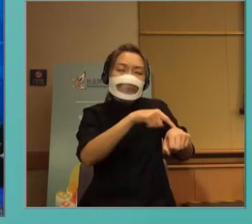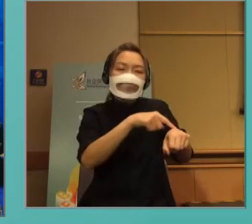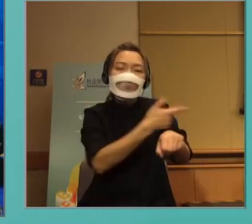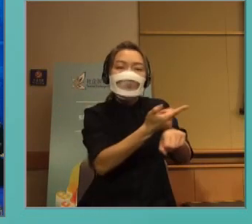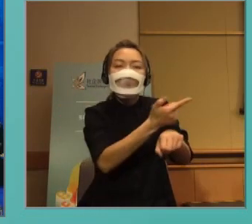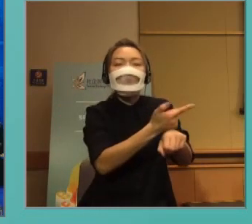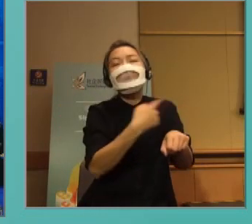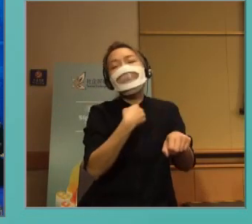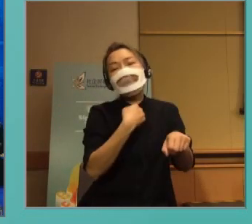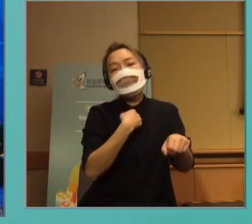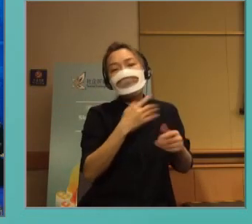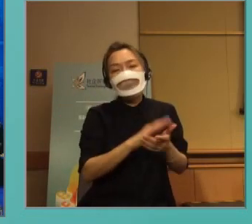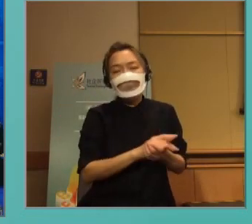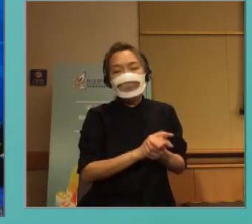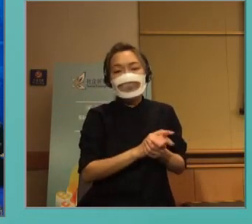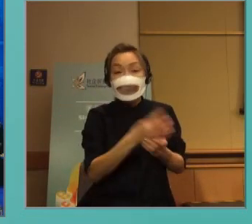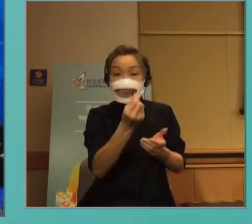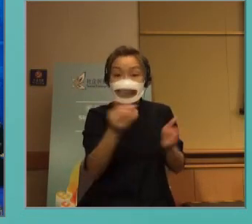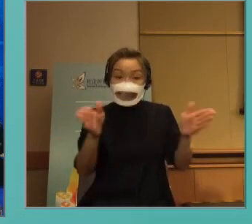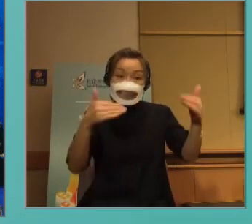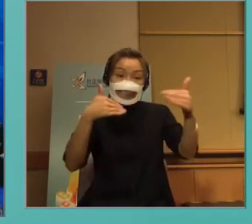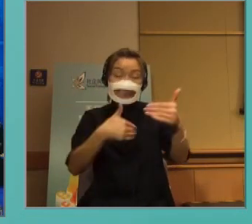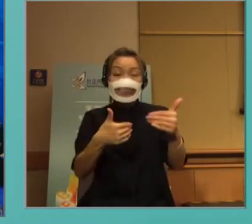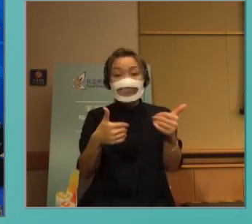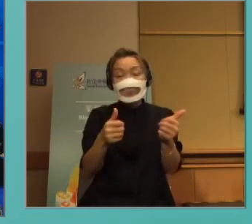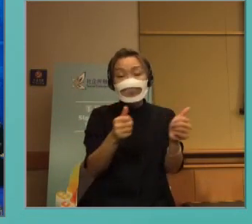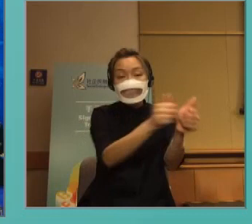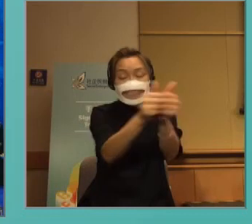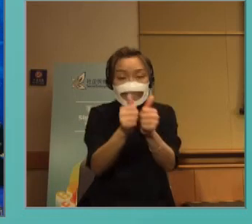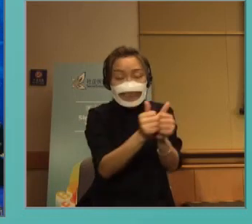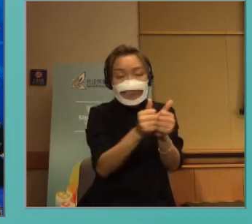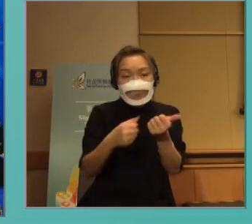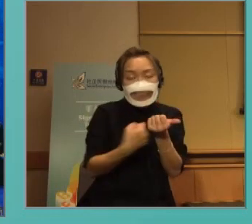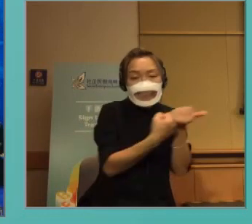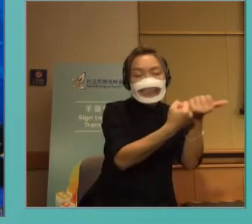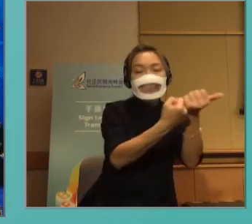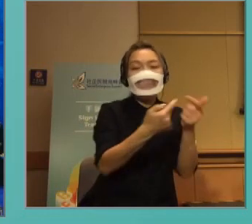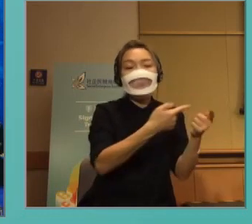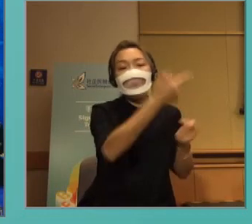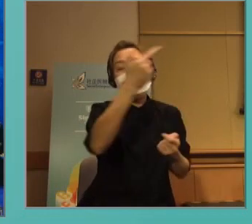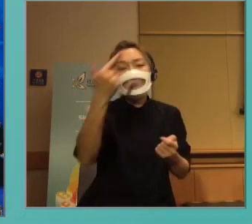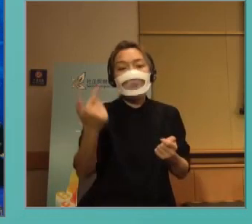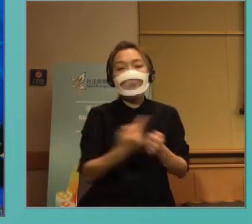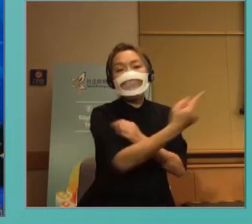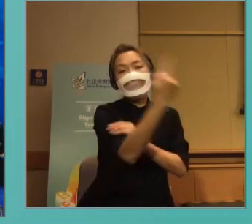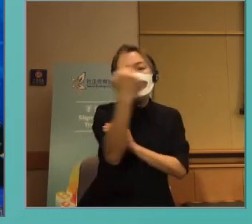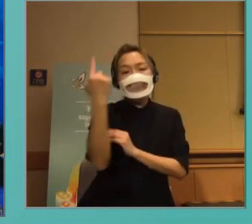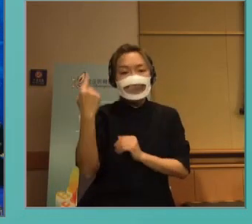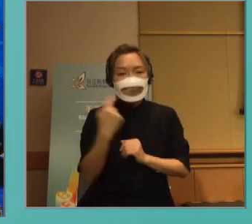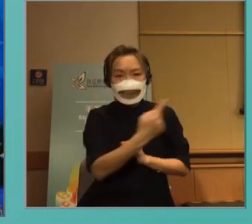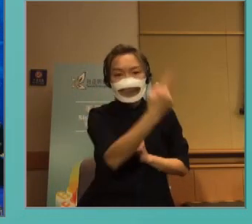they are also going to develop their own project as well. So everyone, they are aiming to do sharing